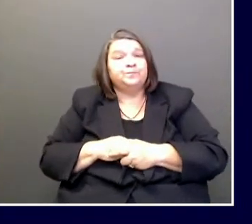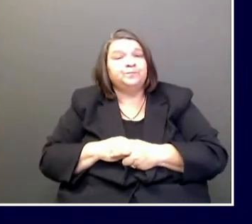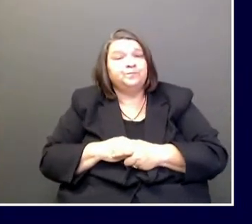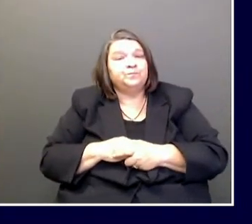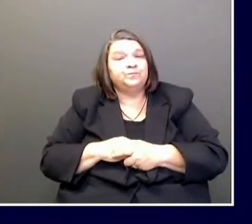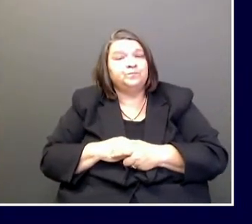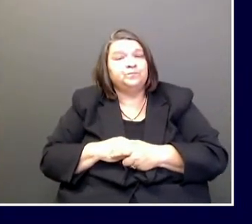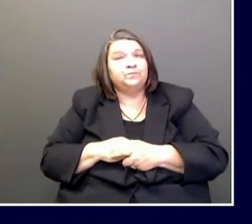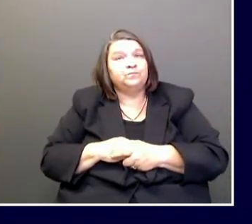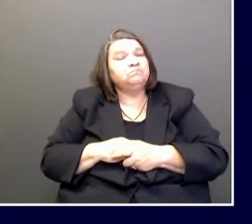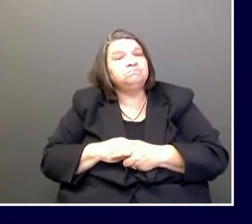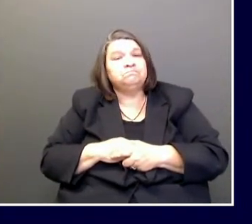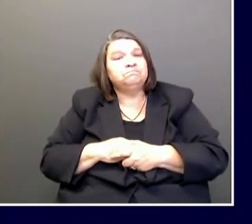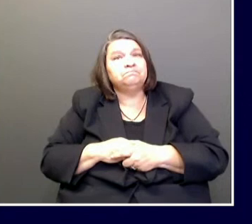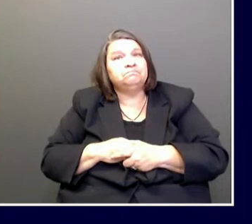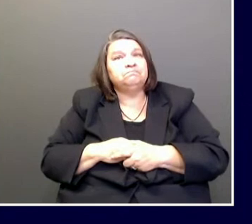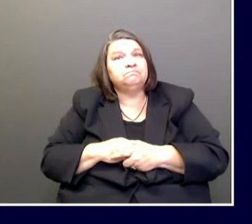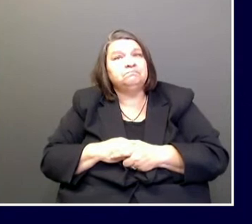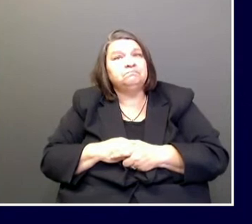Oh.